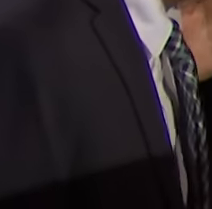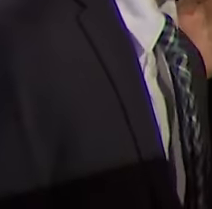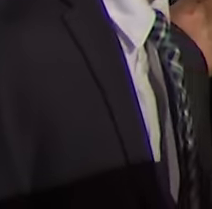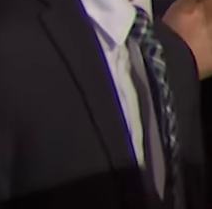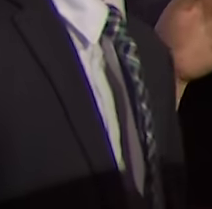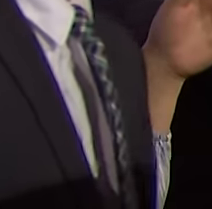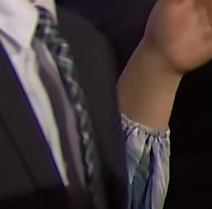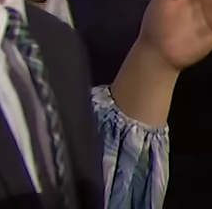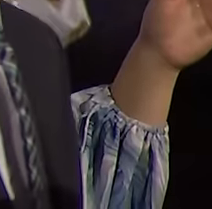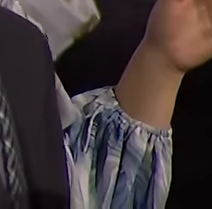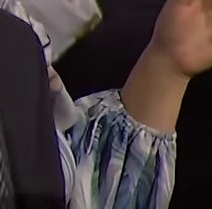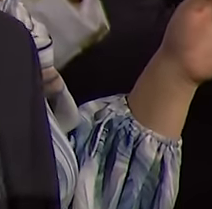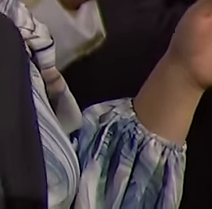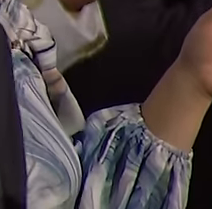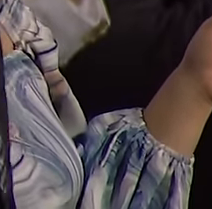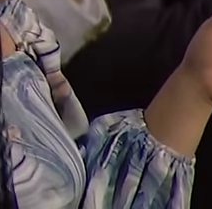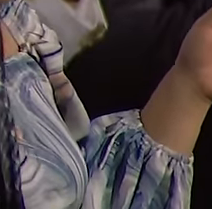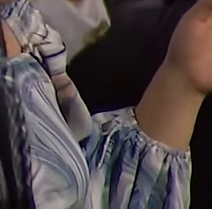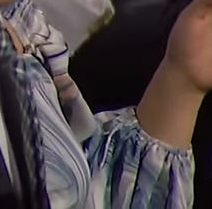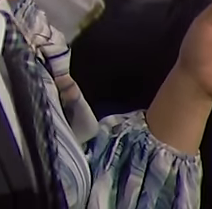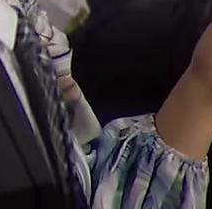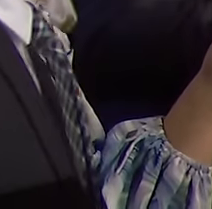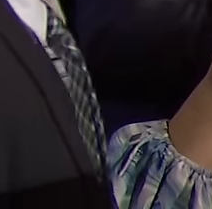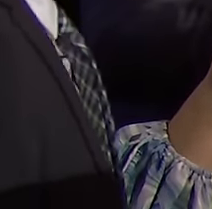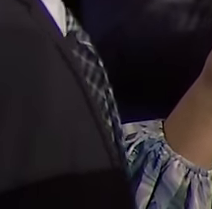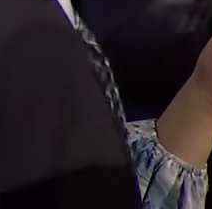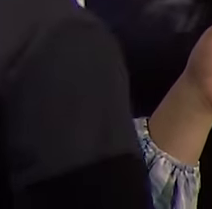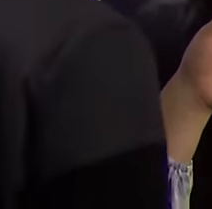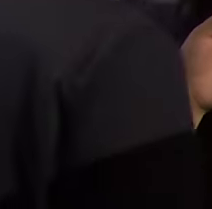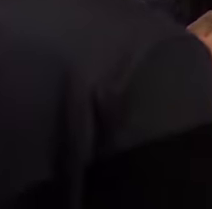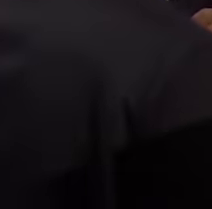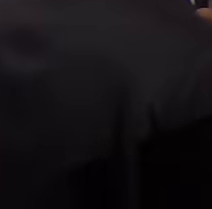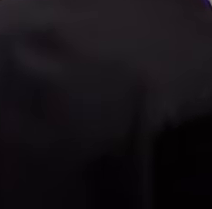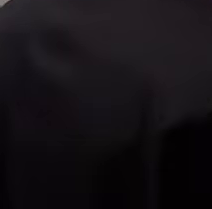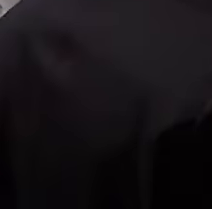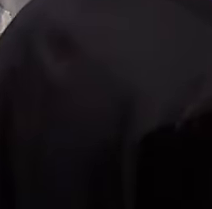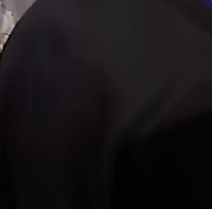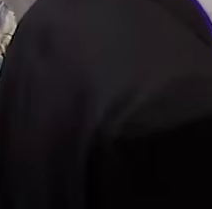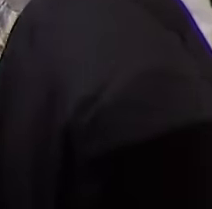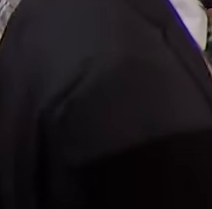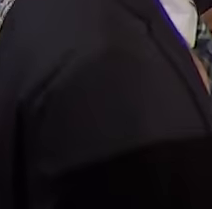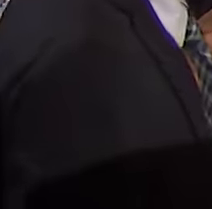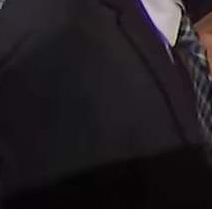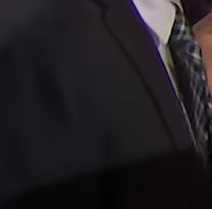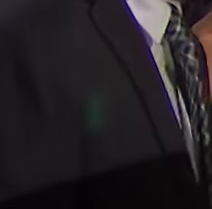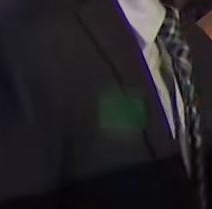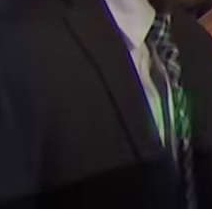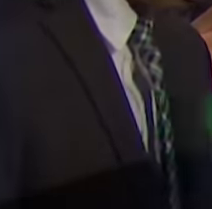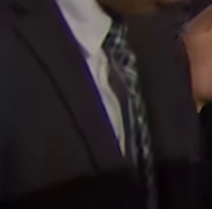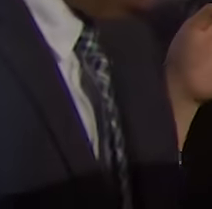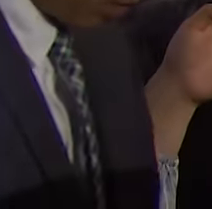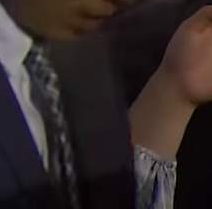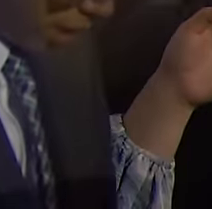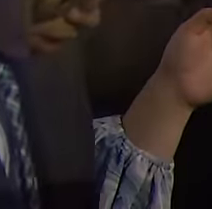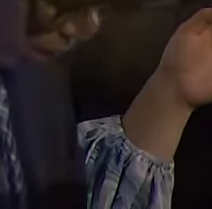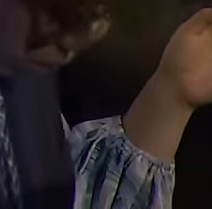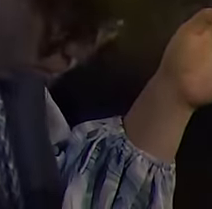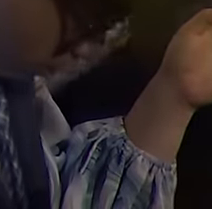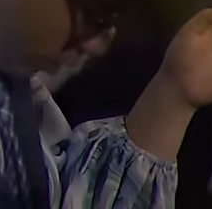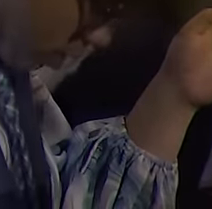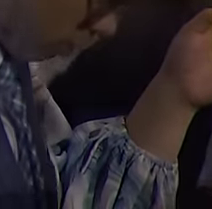I thank You, God, for washing away my sins. I thank